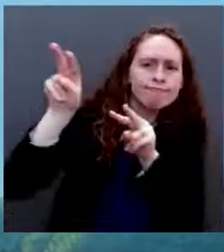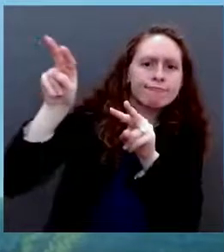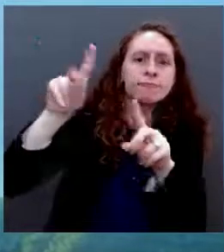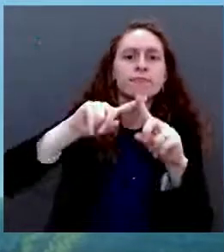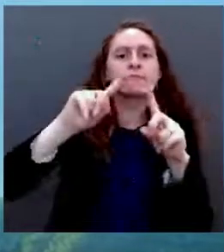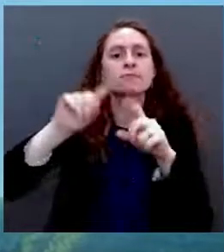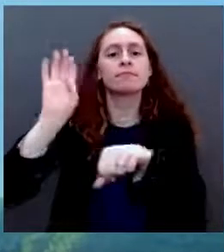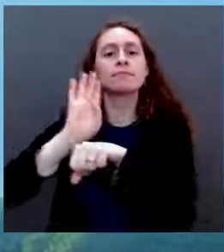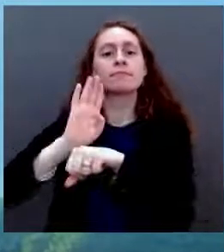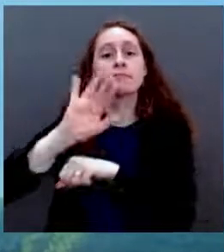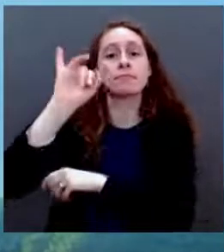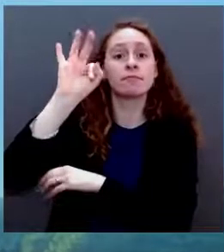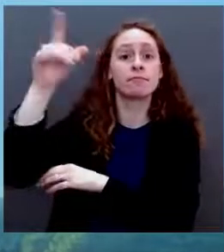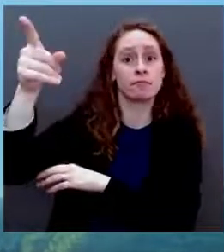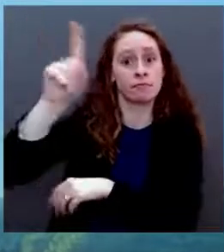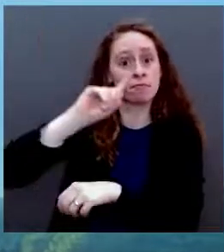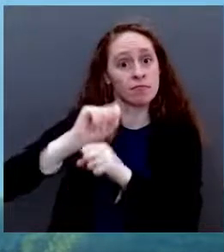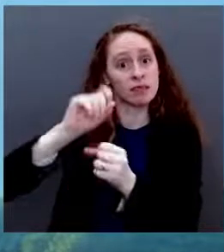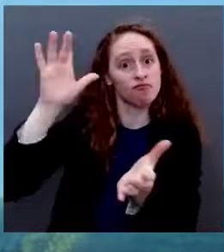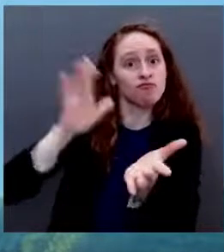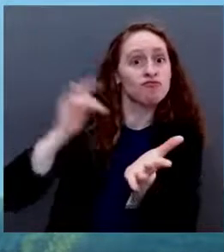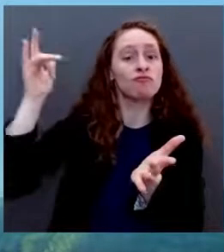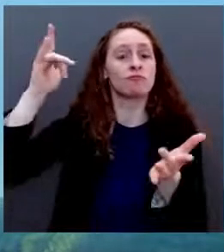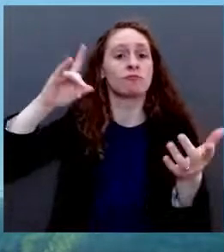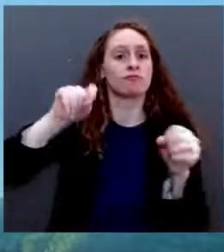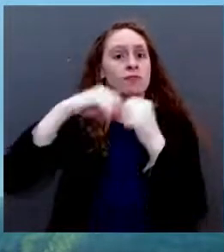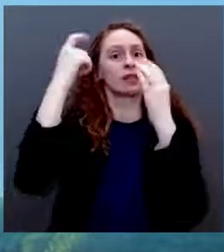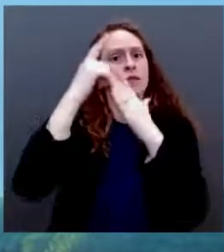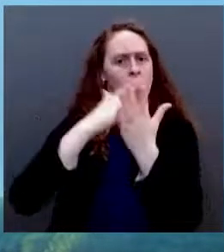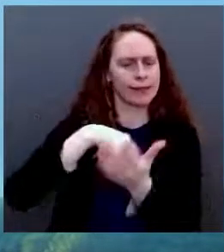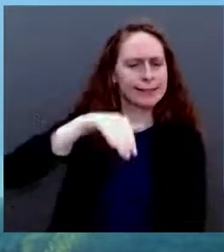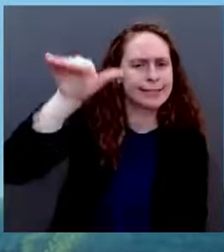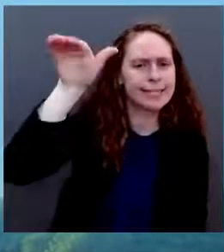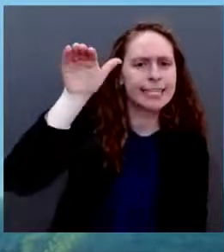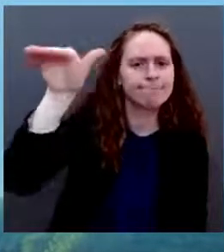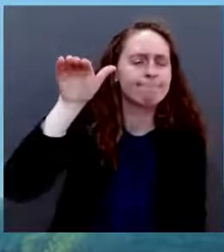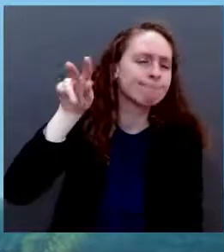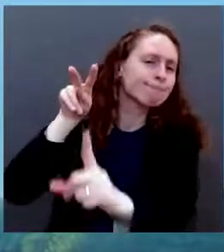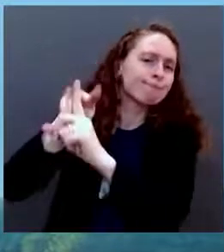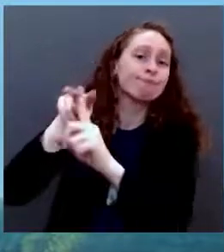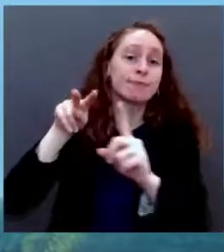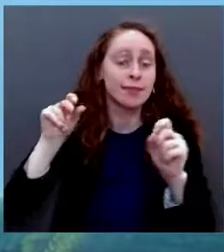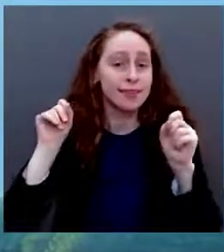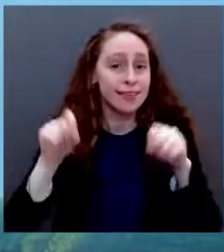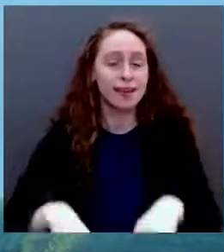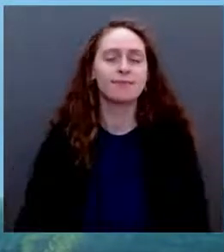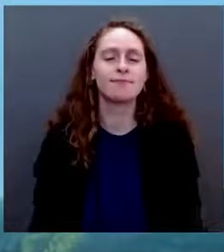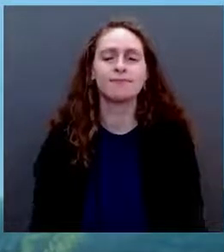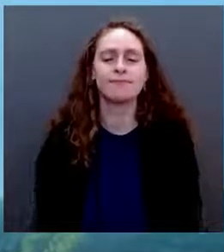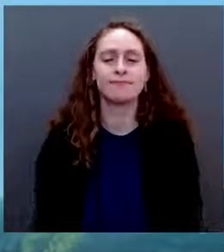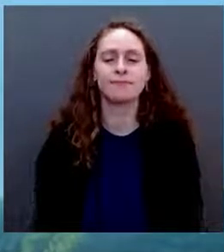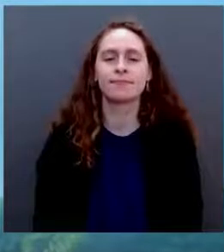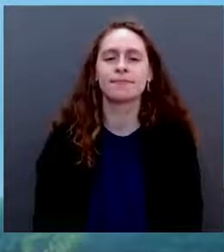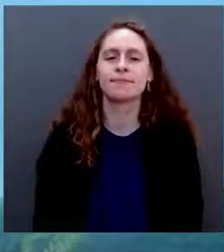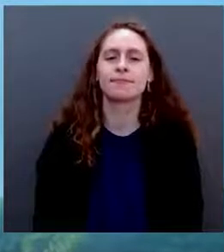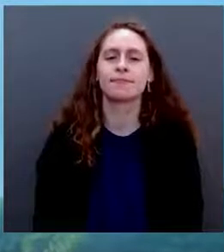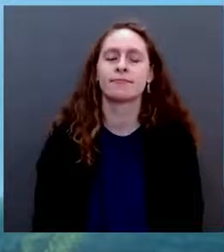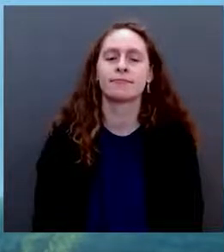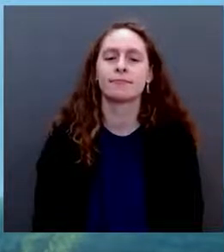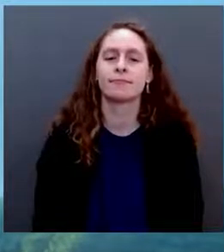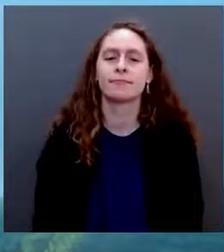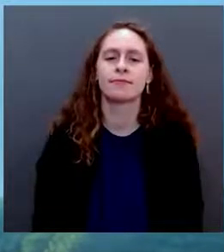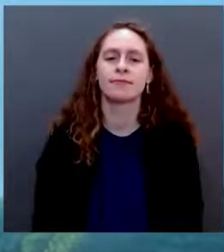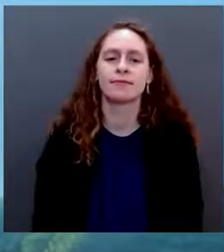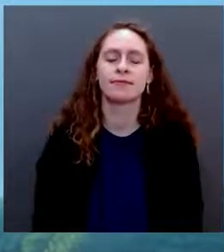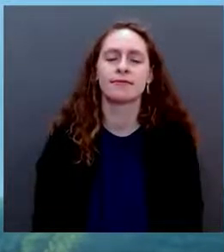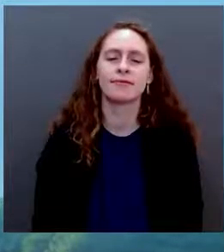General. And Mr. President, if you may, we're going to hear from the group that we have assembled here, which represents